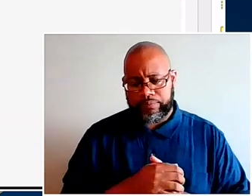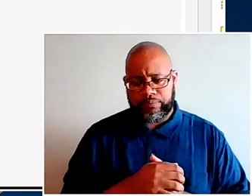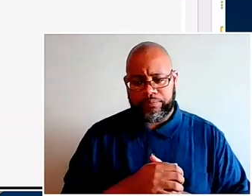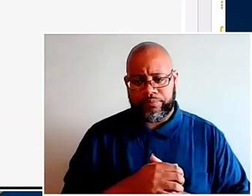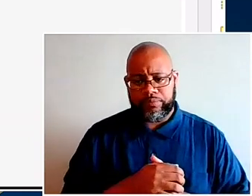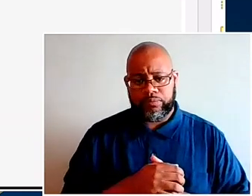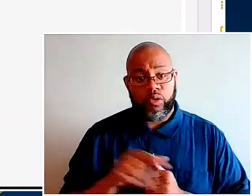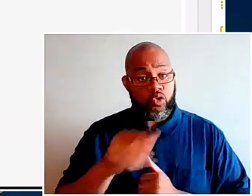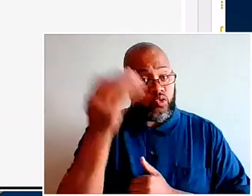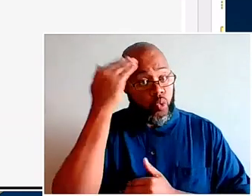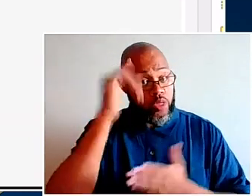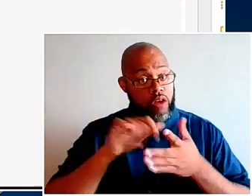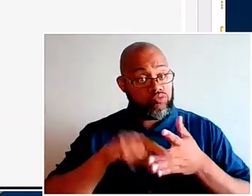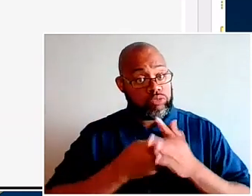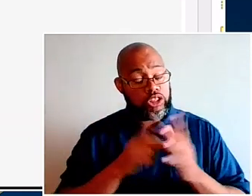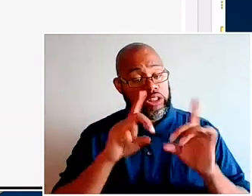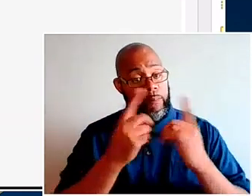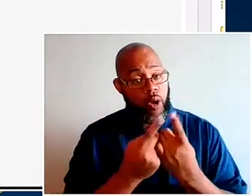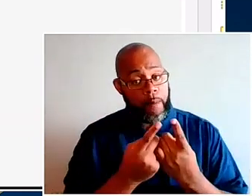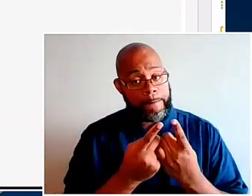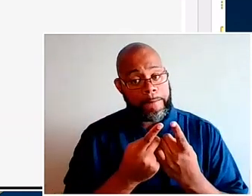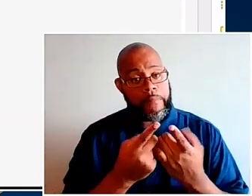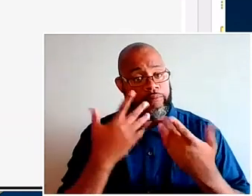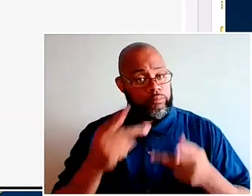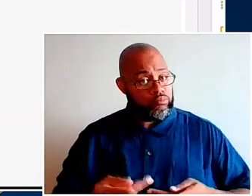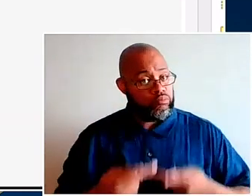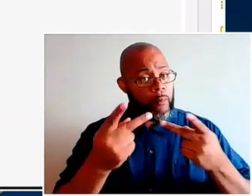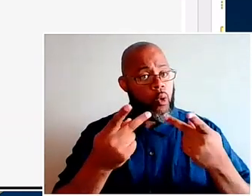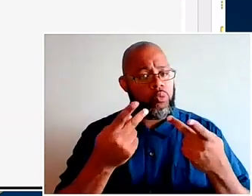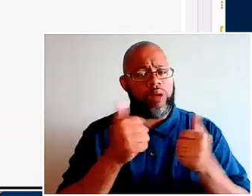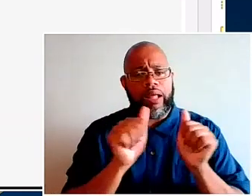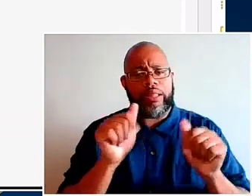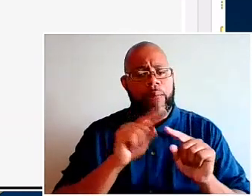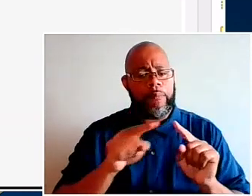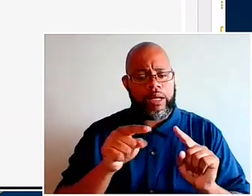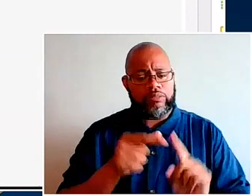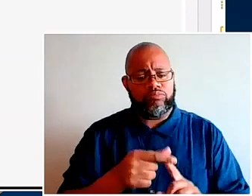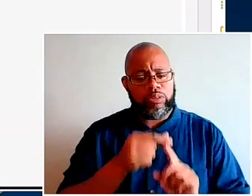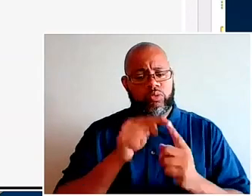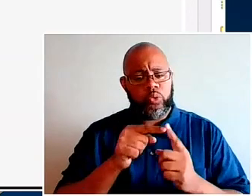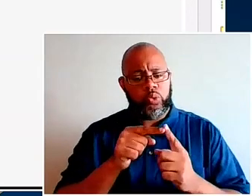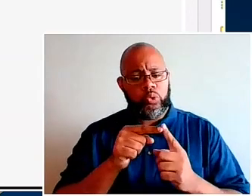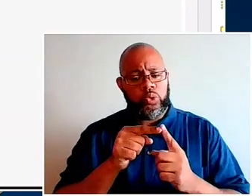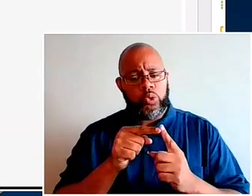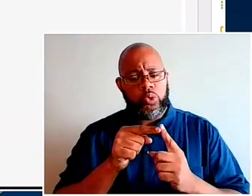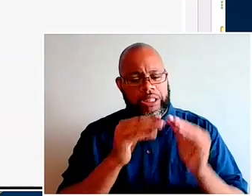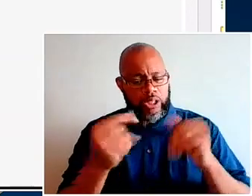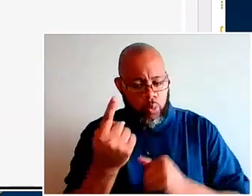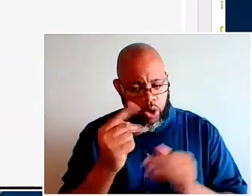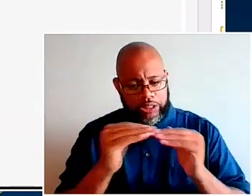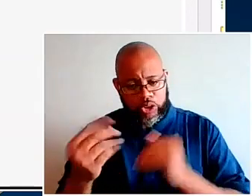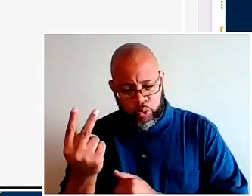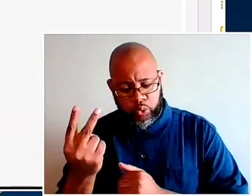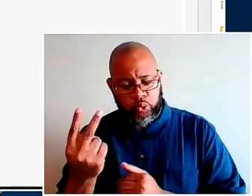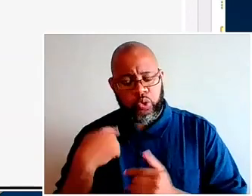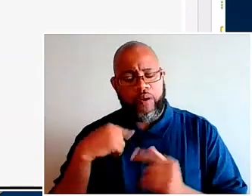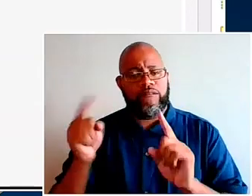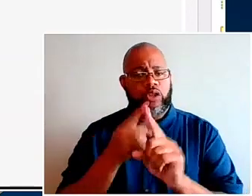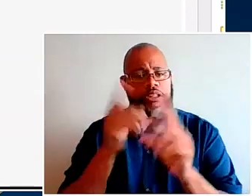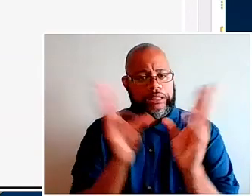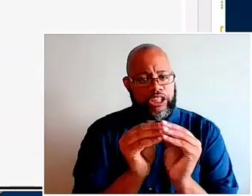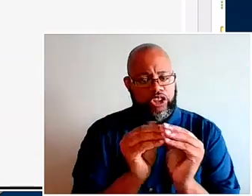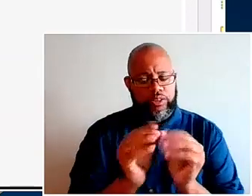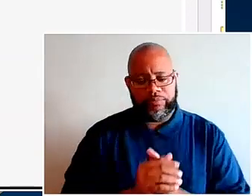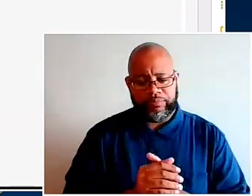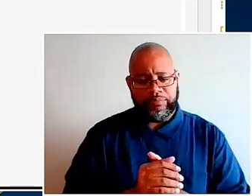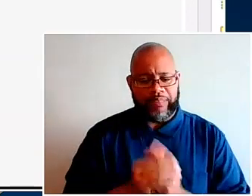You're all aware that originally the department hadn't proposed anything with respect to tier one, tier two. When we had our first session, there was nothing